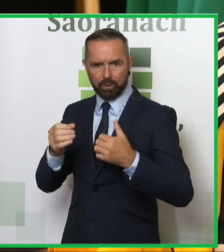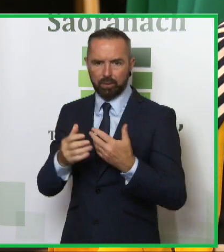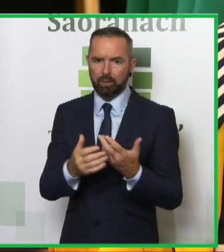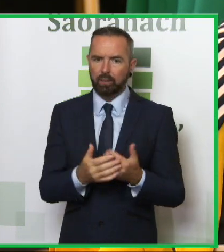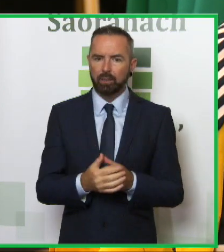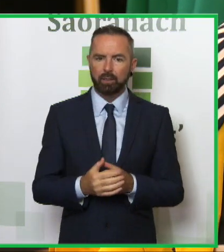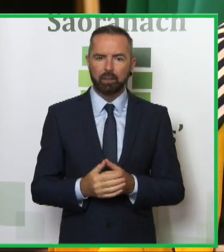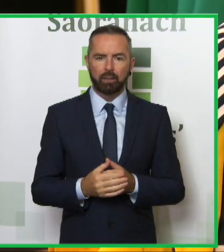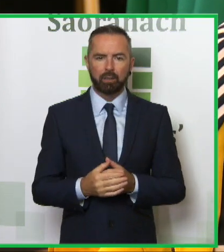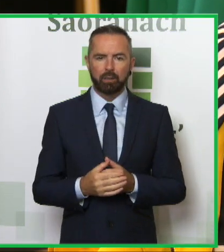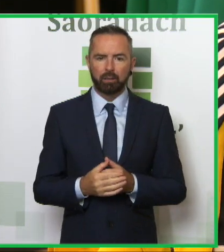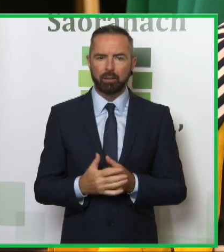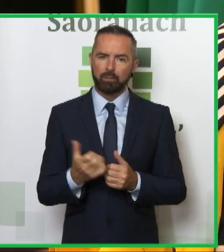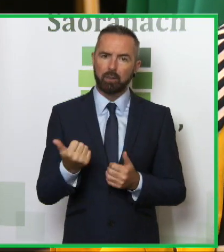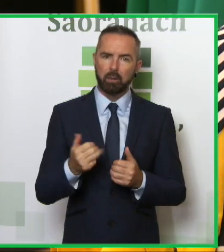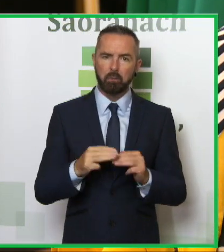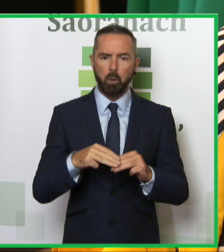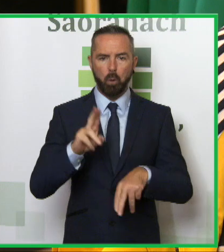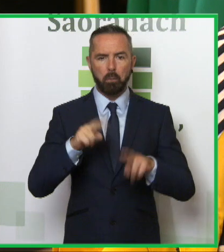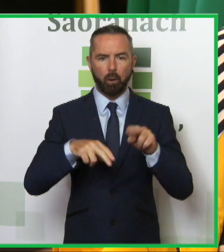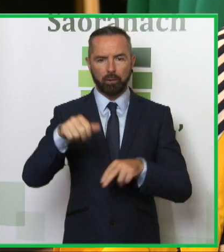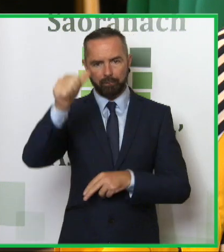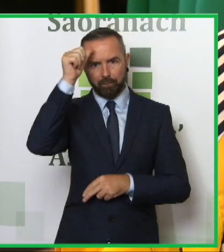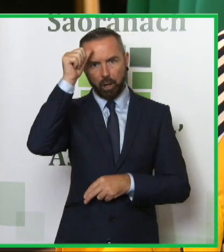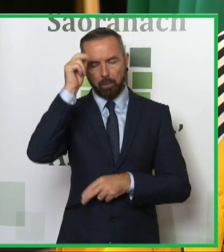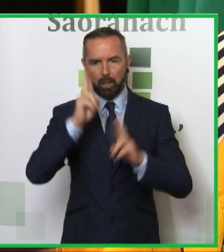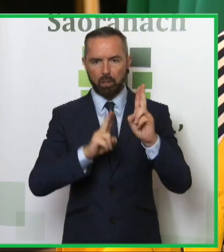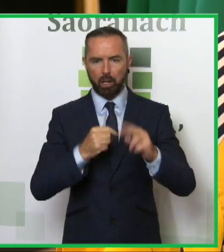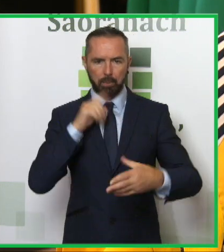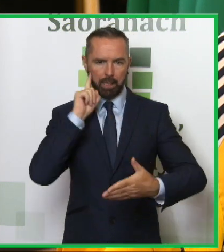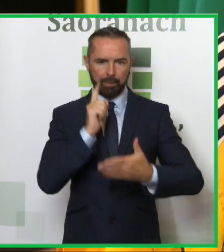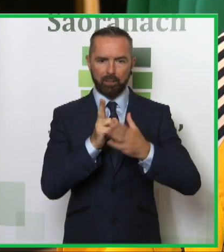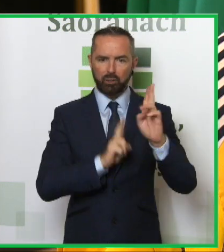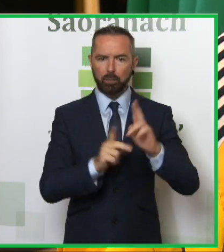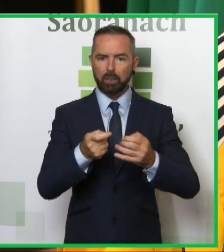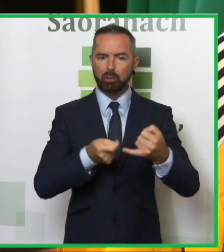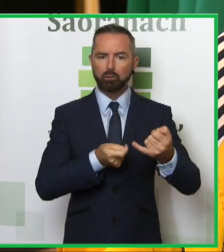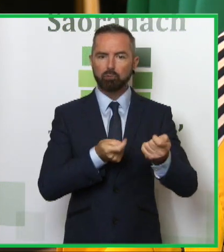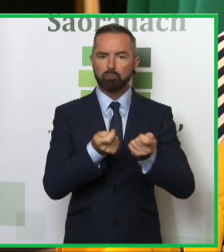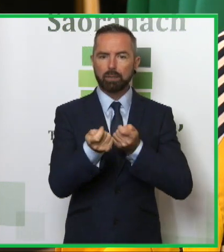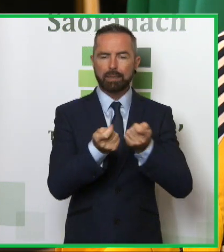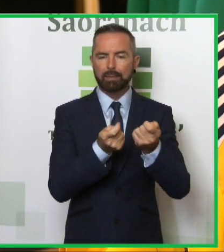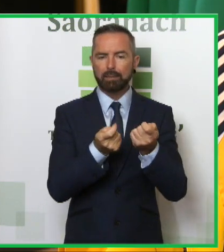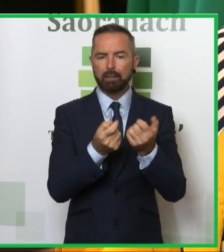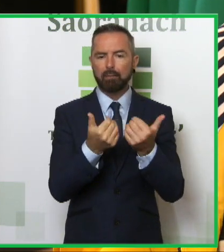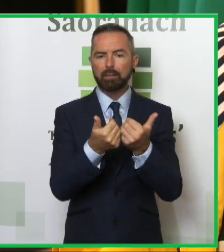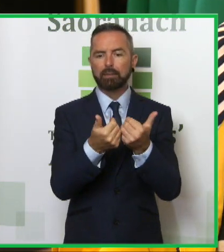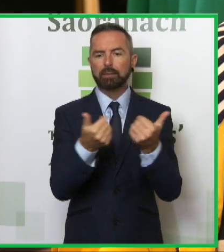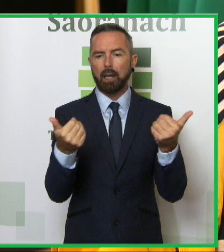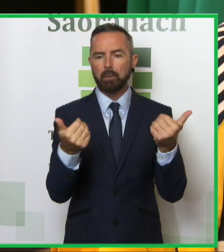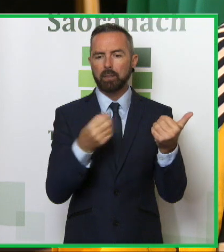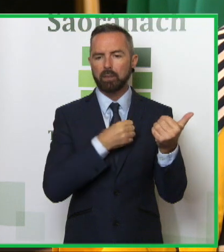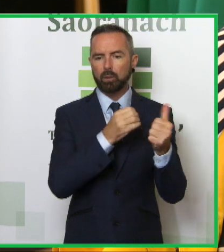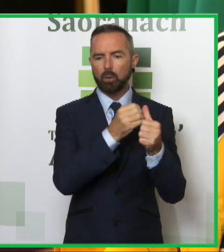Obviously, they're a much more modern phenomena, and I believe they should be treated as somewhat separate to the